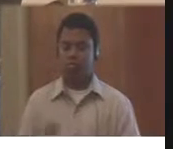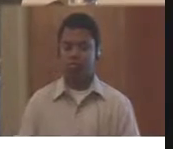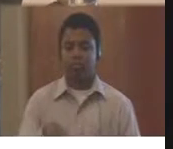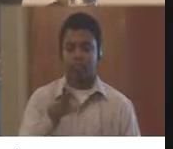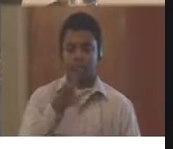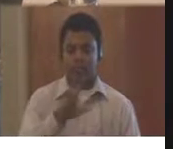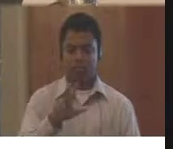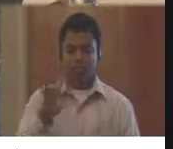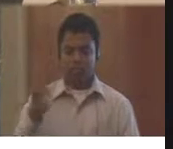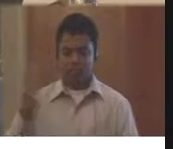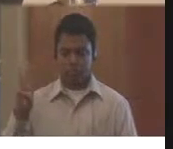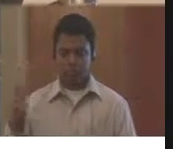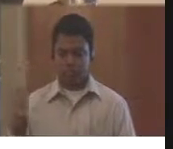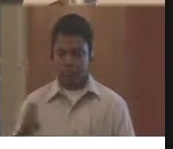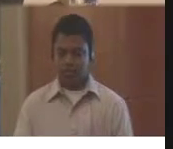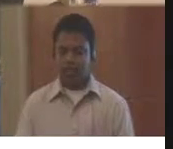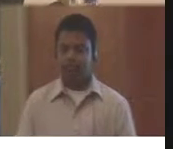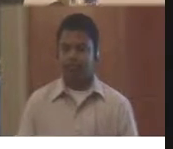36.